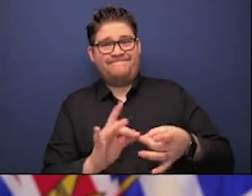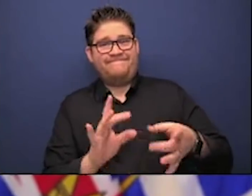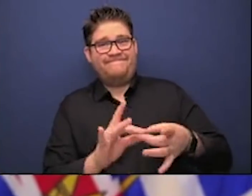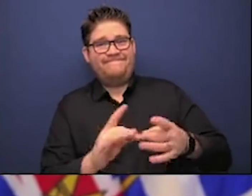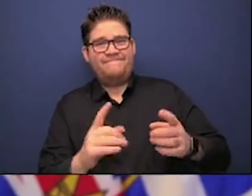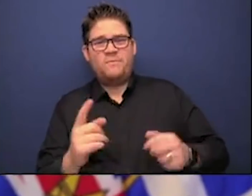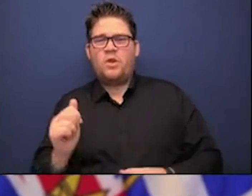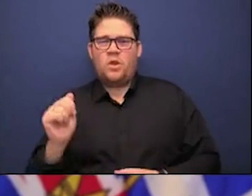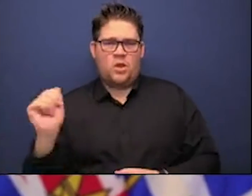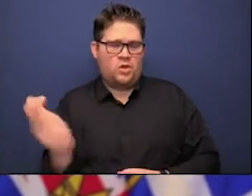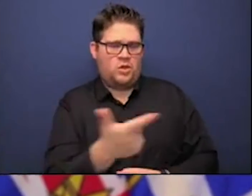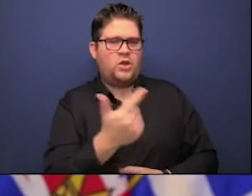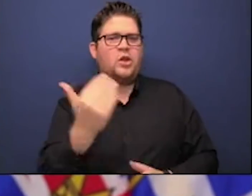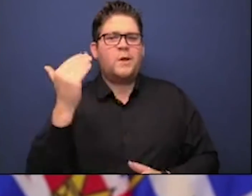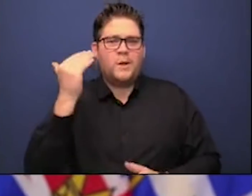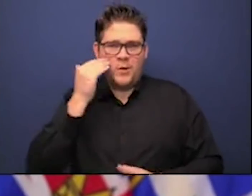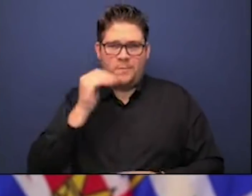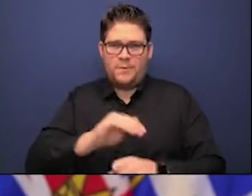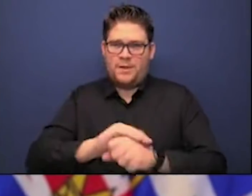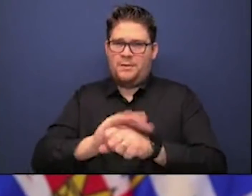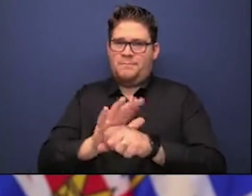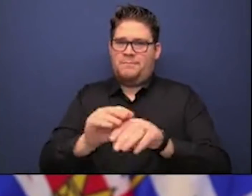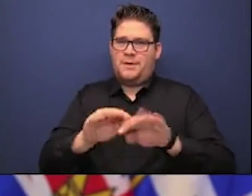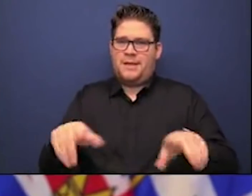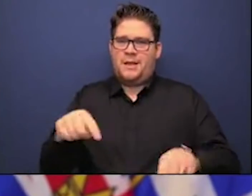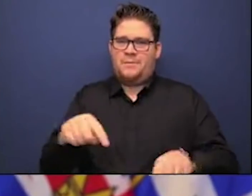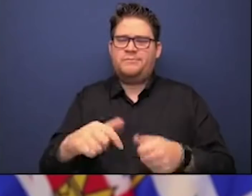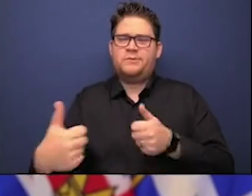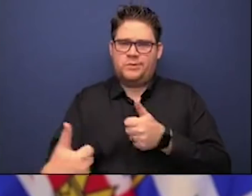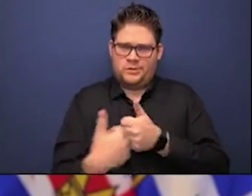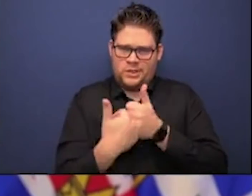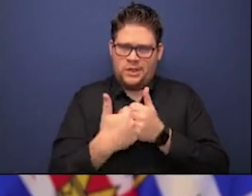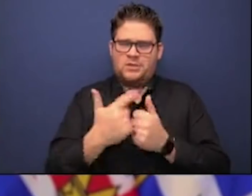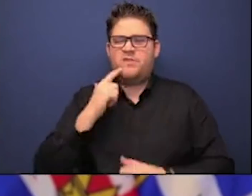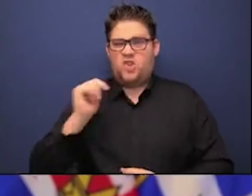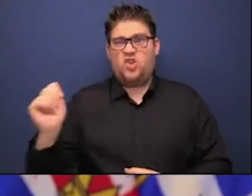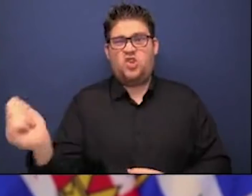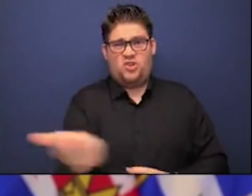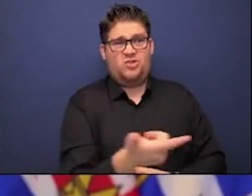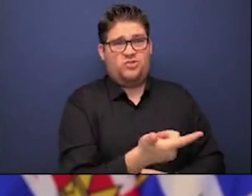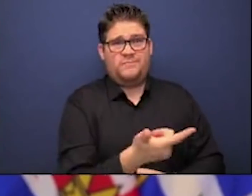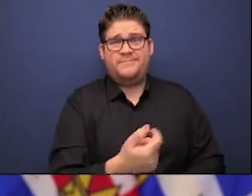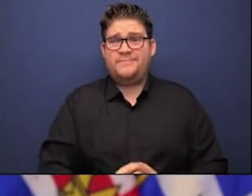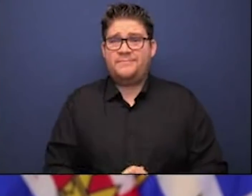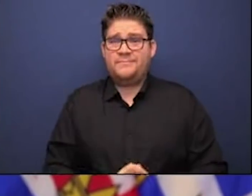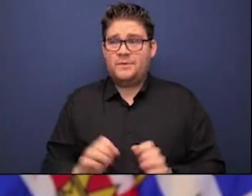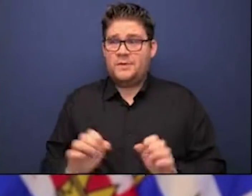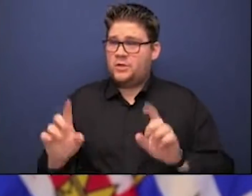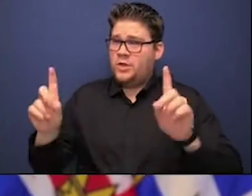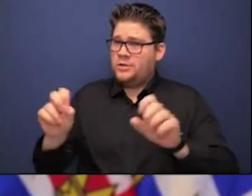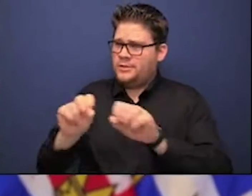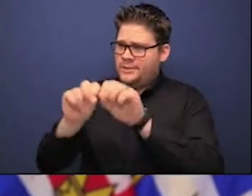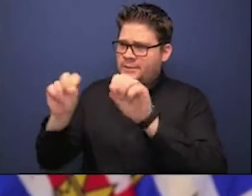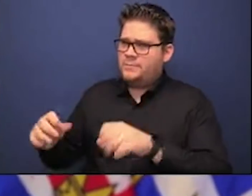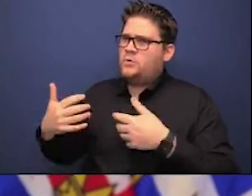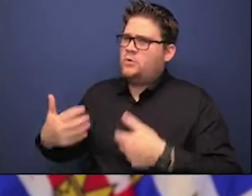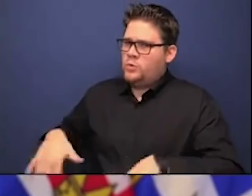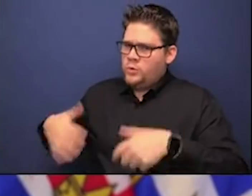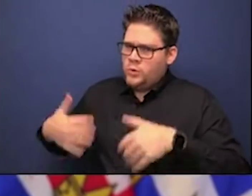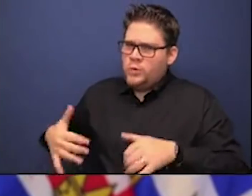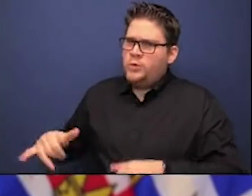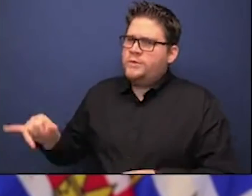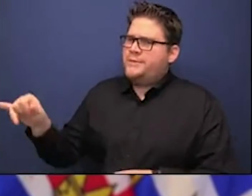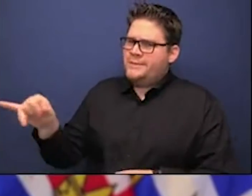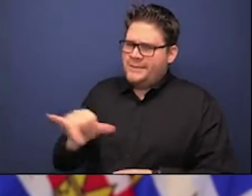all of us, and our education system has experienced this at all levels. We know that in-class